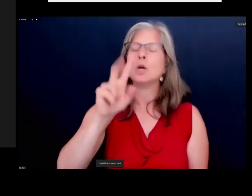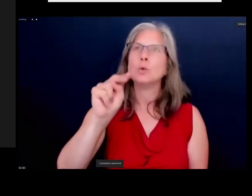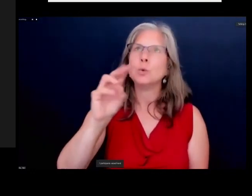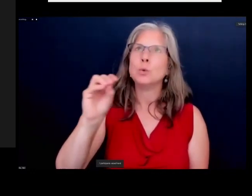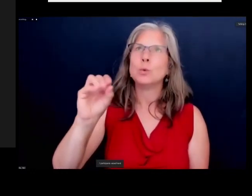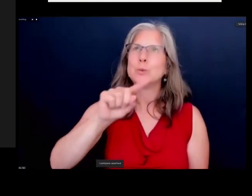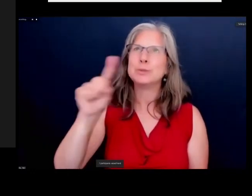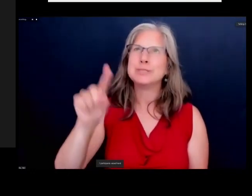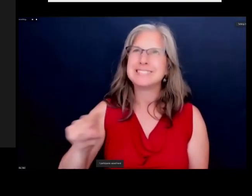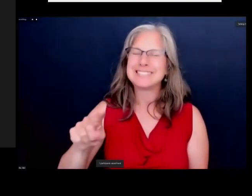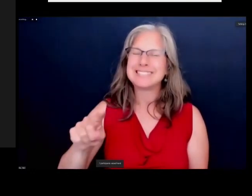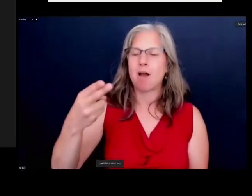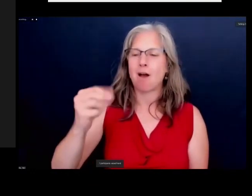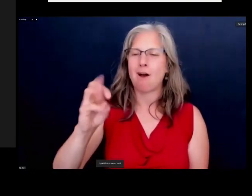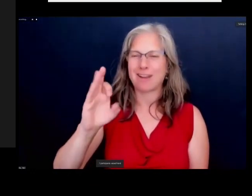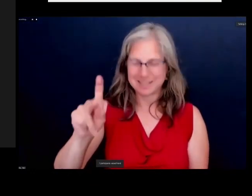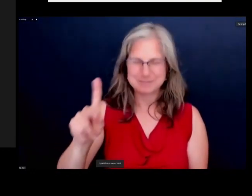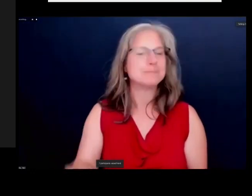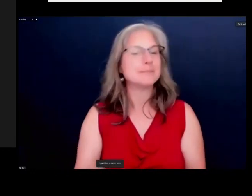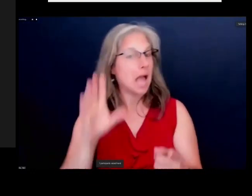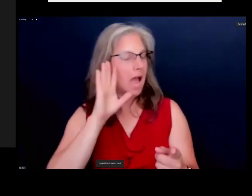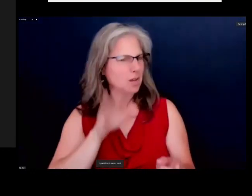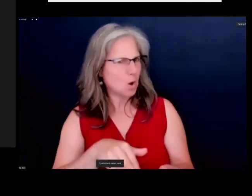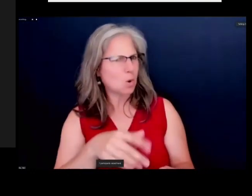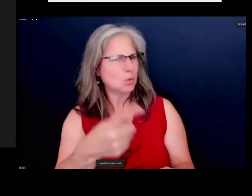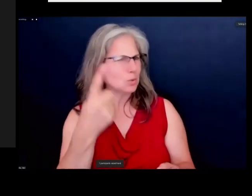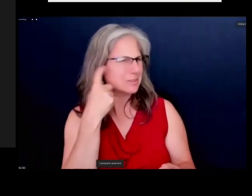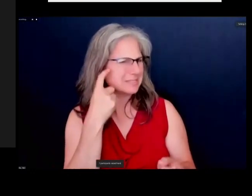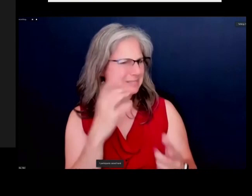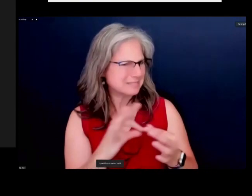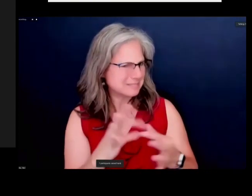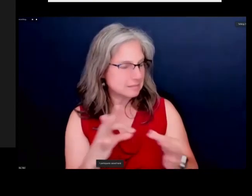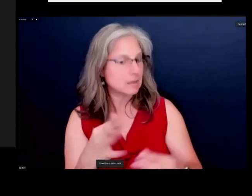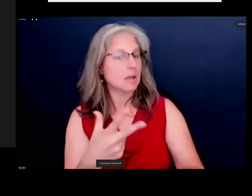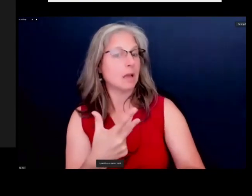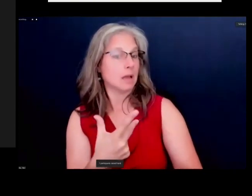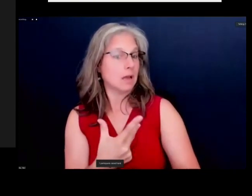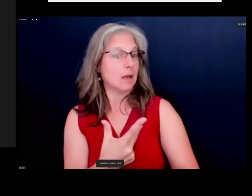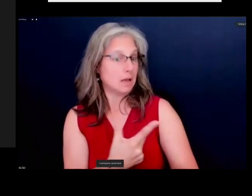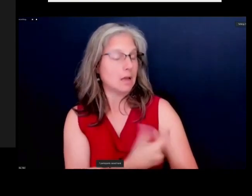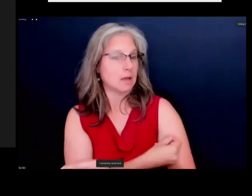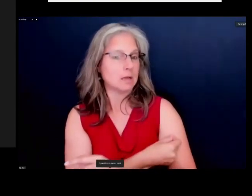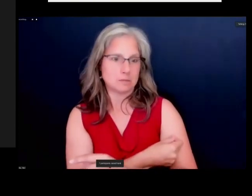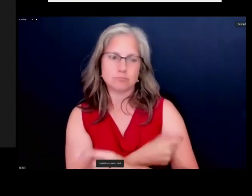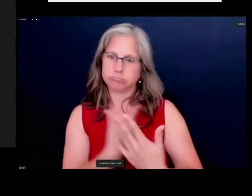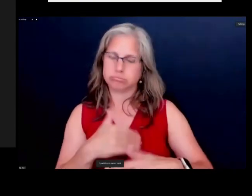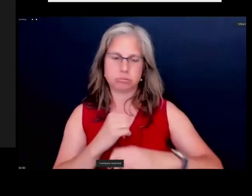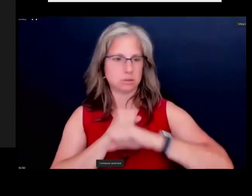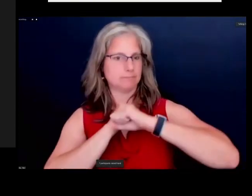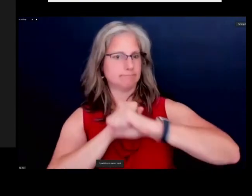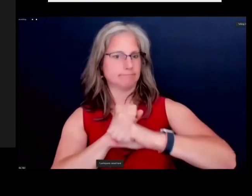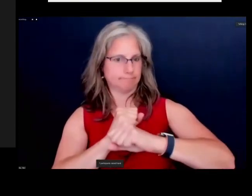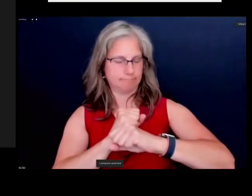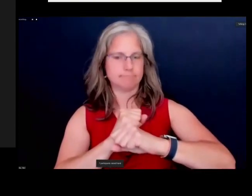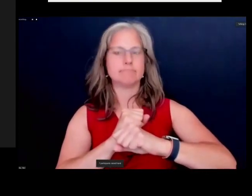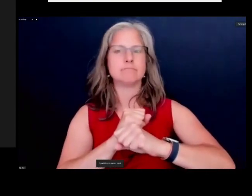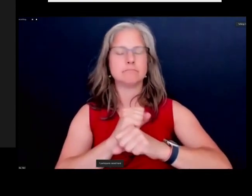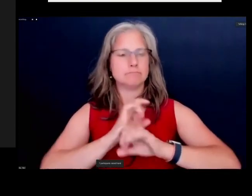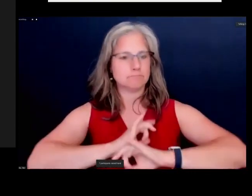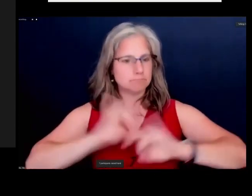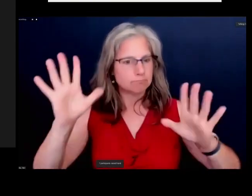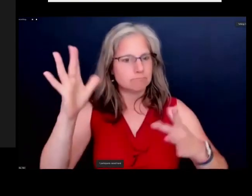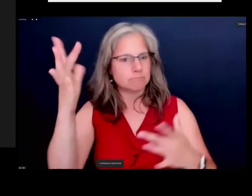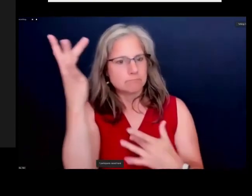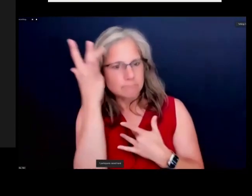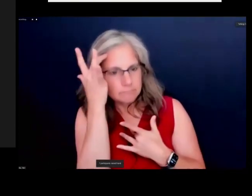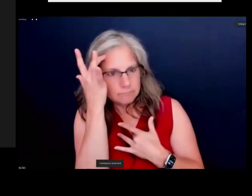Hi, thank you. So I know that you said getting vaccinated has, it severely protects against